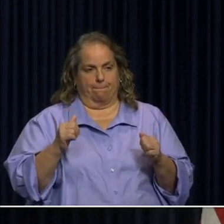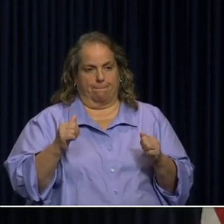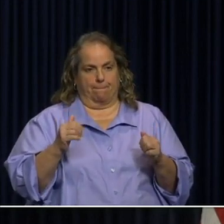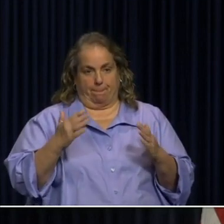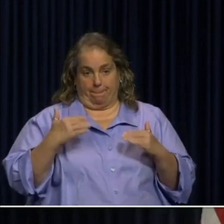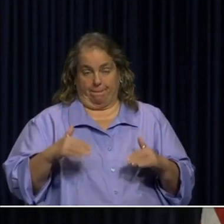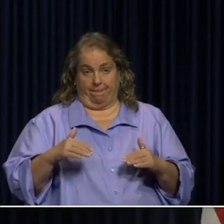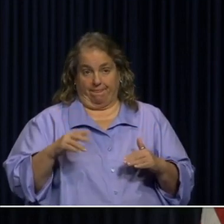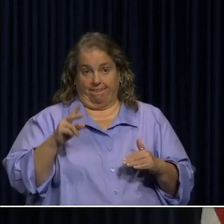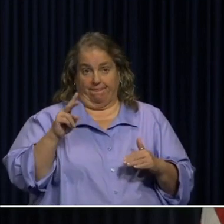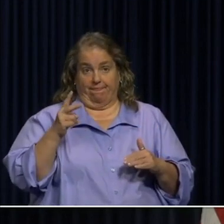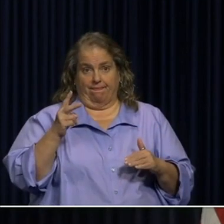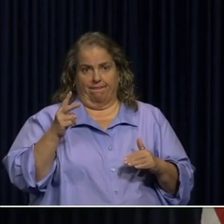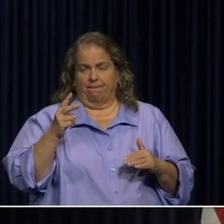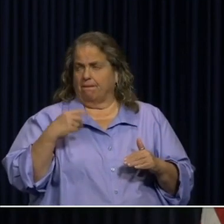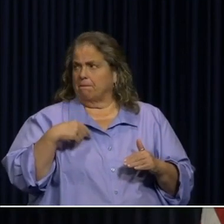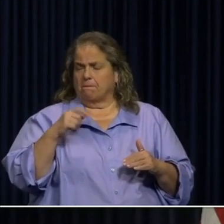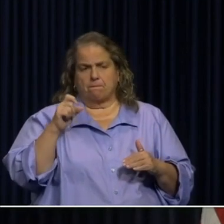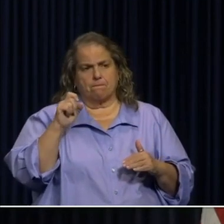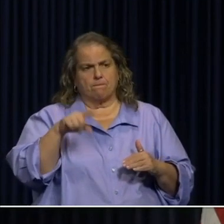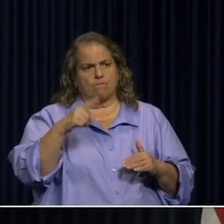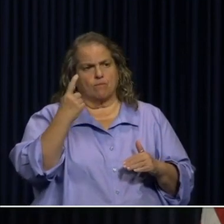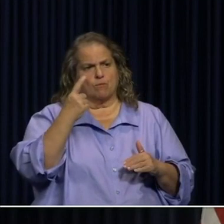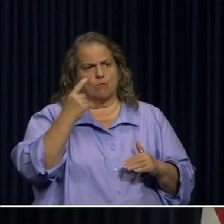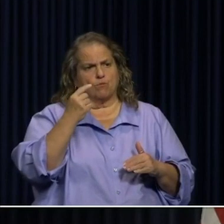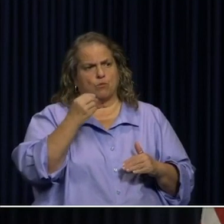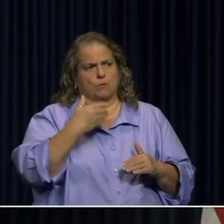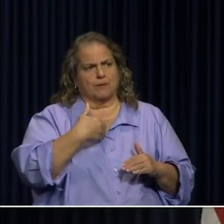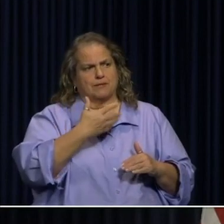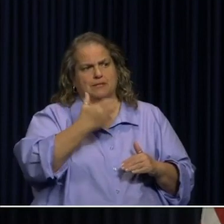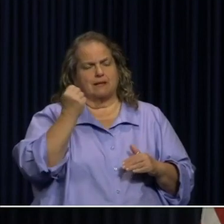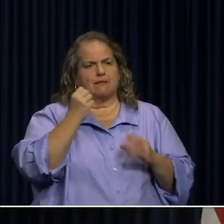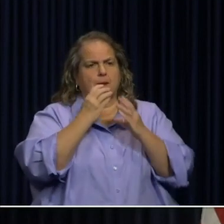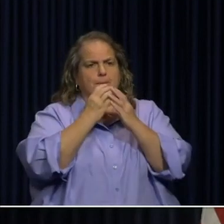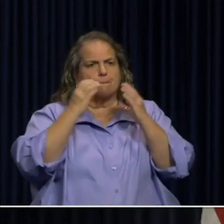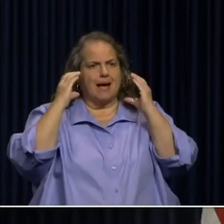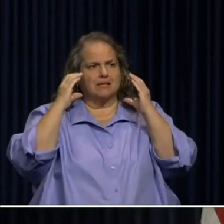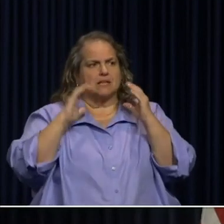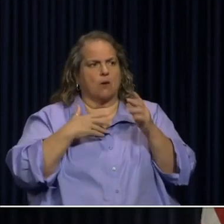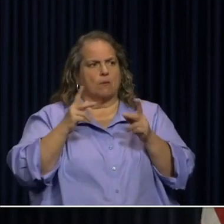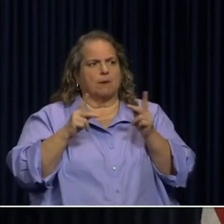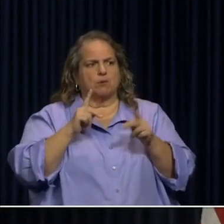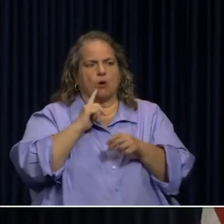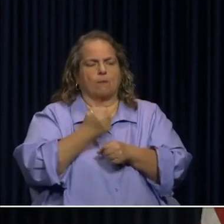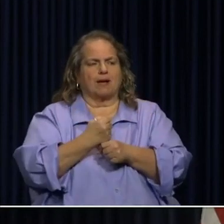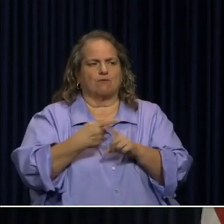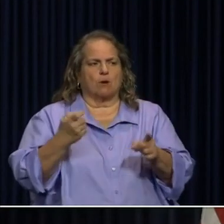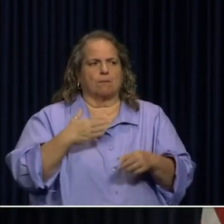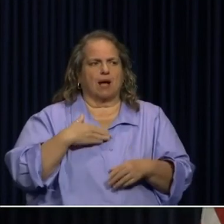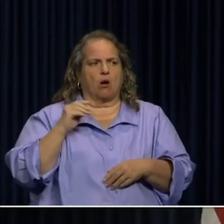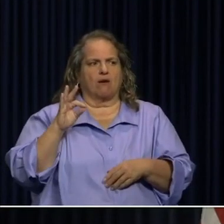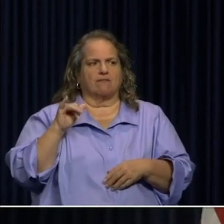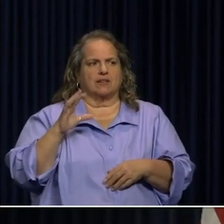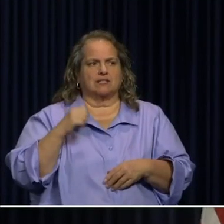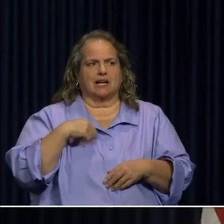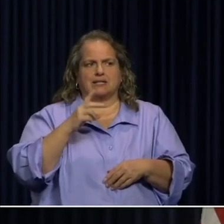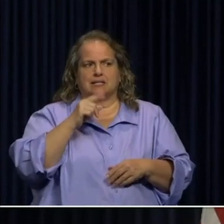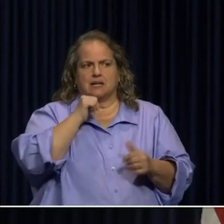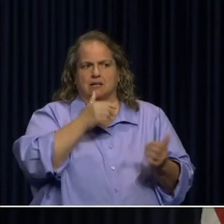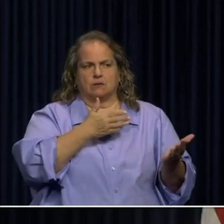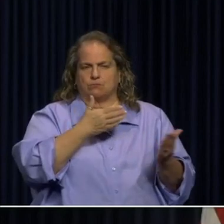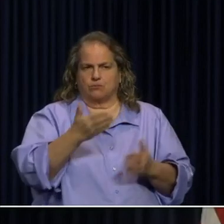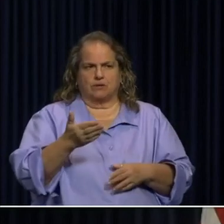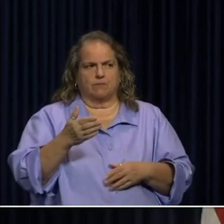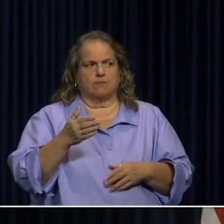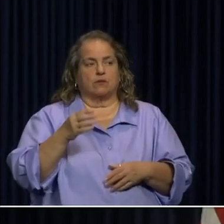2, and if I can ask somebody to grab the mask that our folks are making from my office. I didn't bring that out.